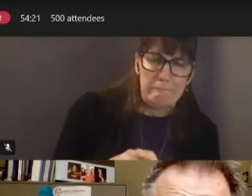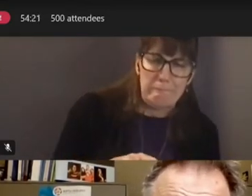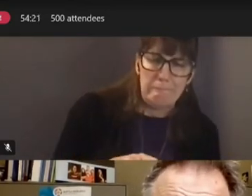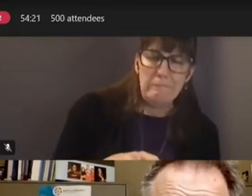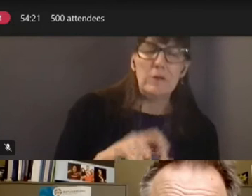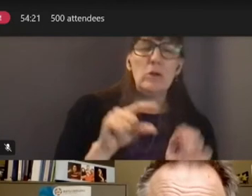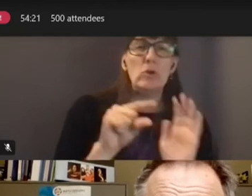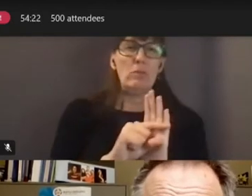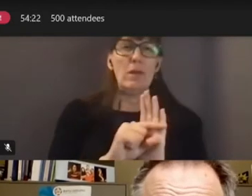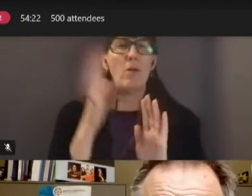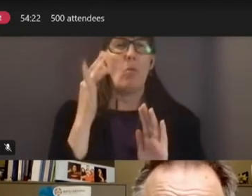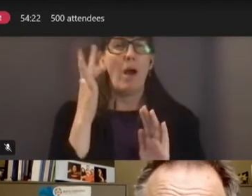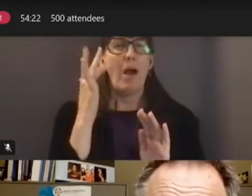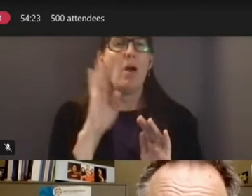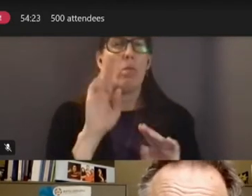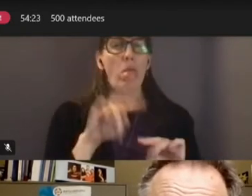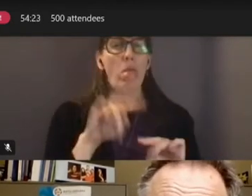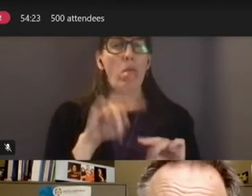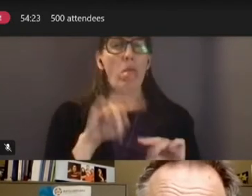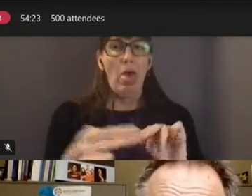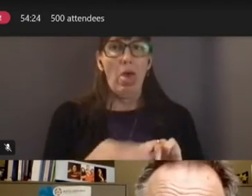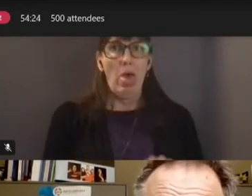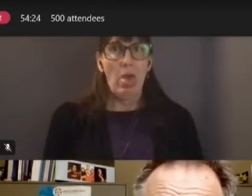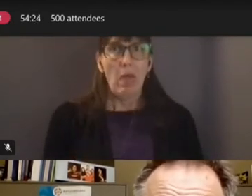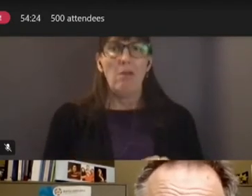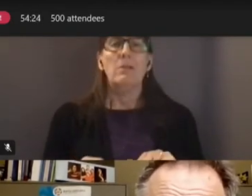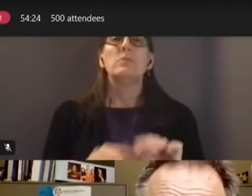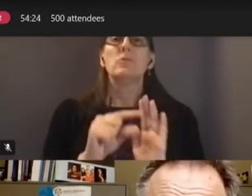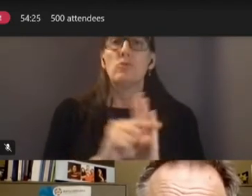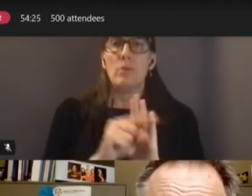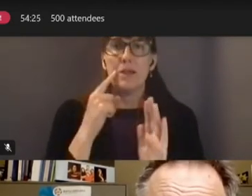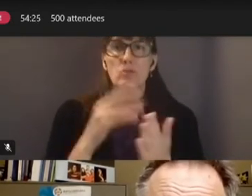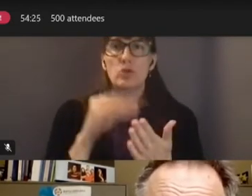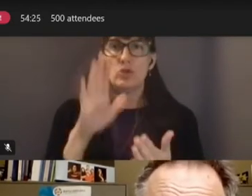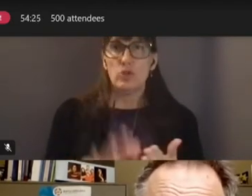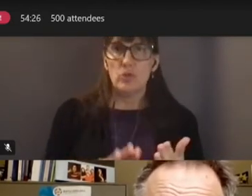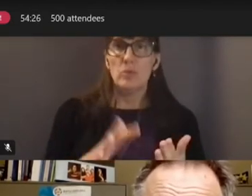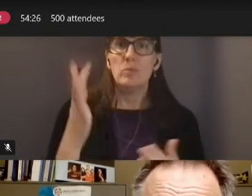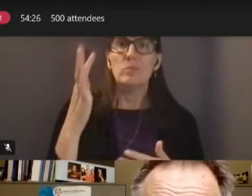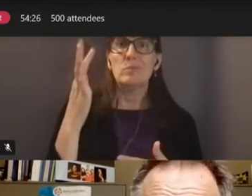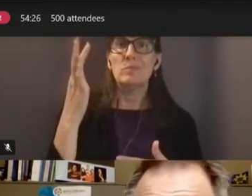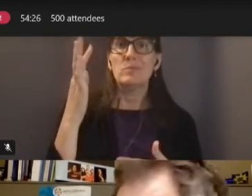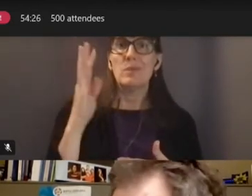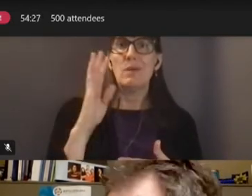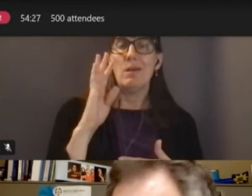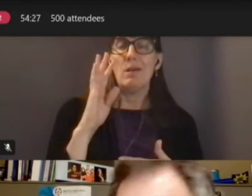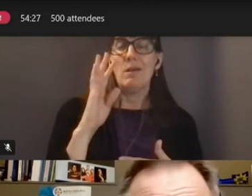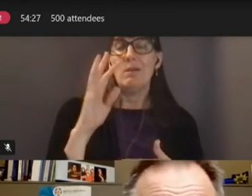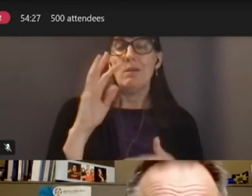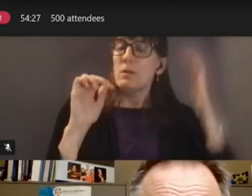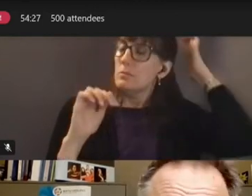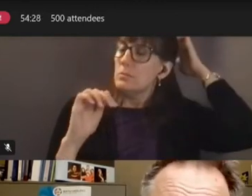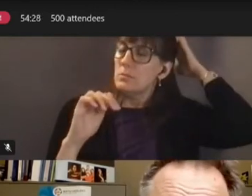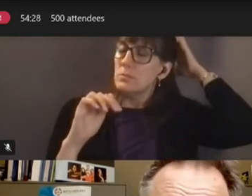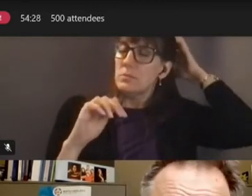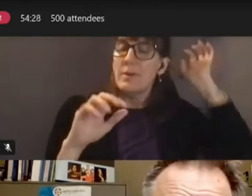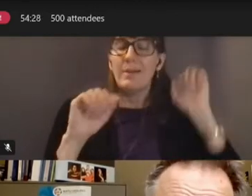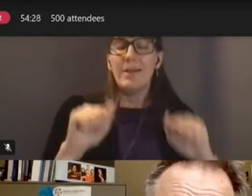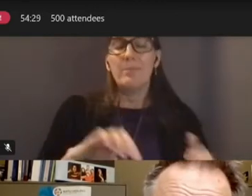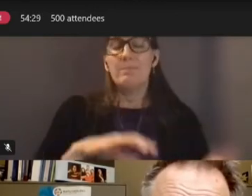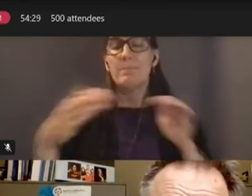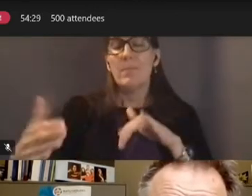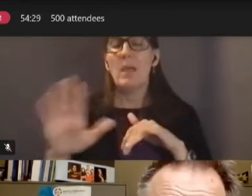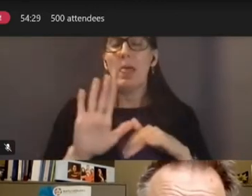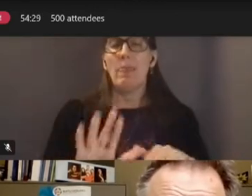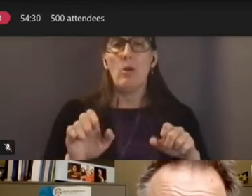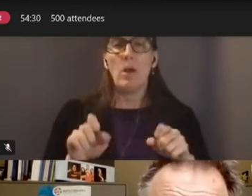fact closer to reaching standard and meeting that level of proficiency. So we still are giving teachers a number